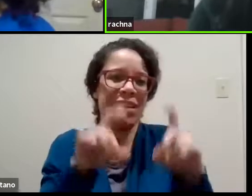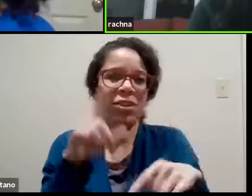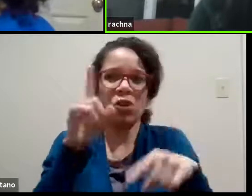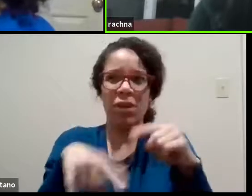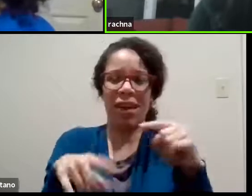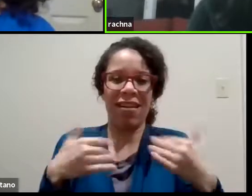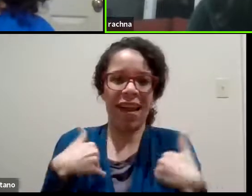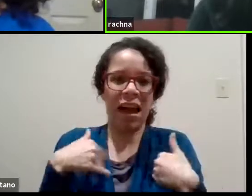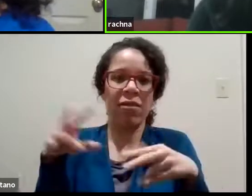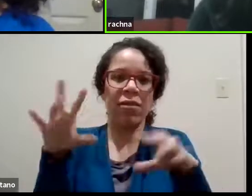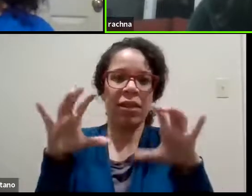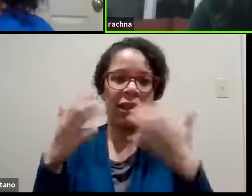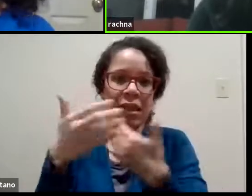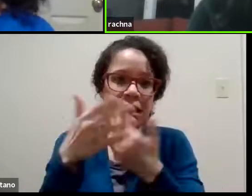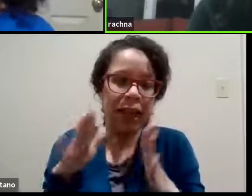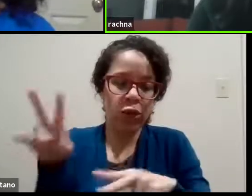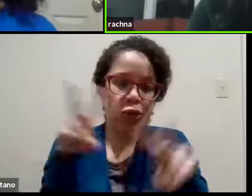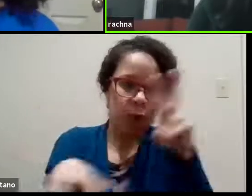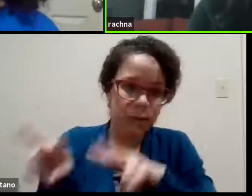very important.